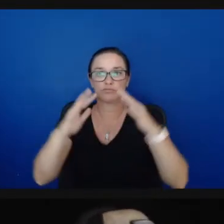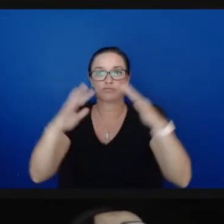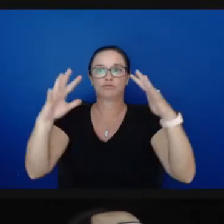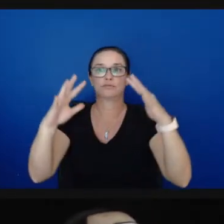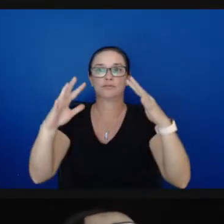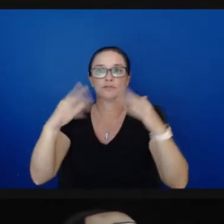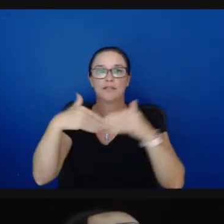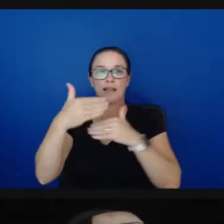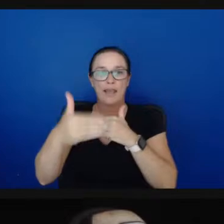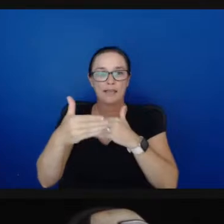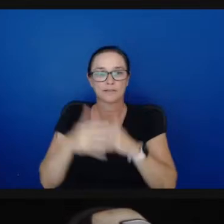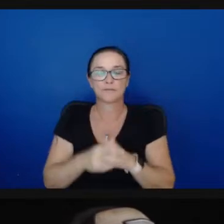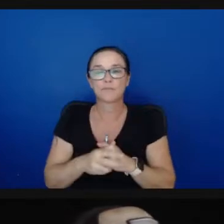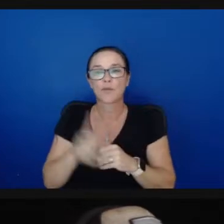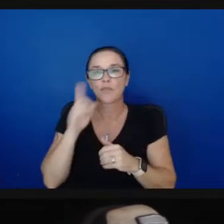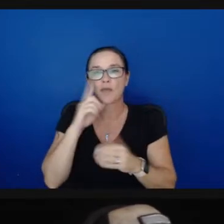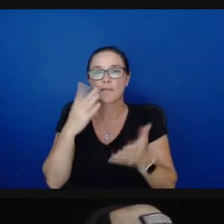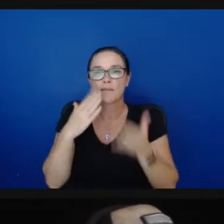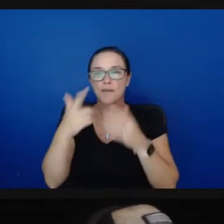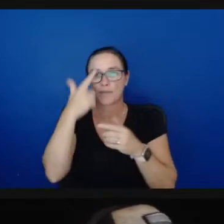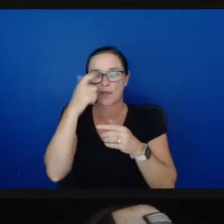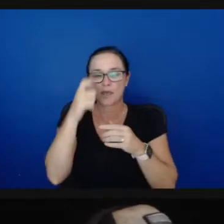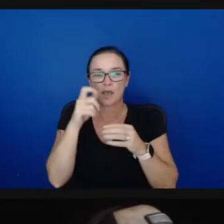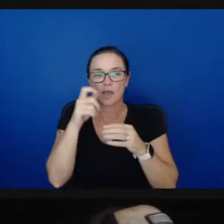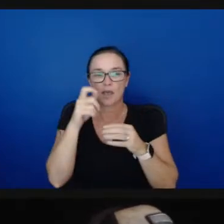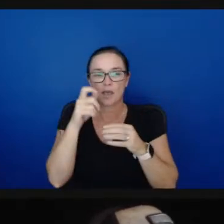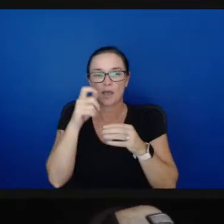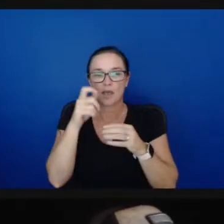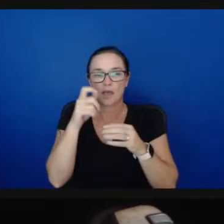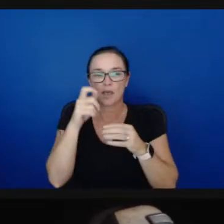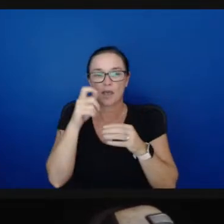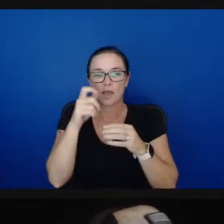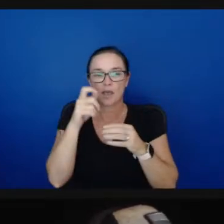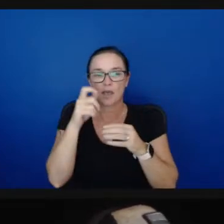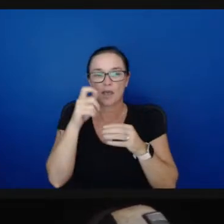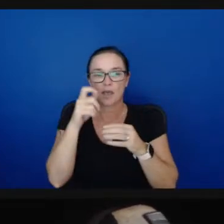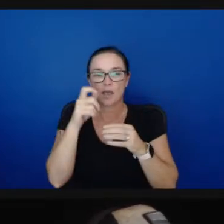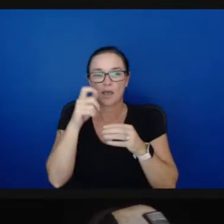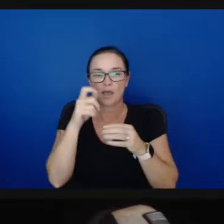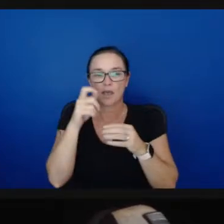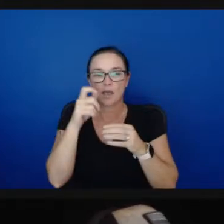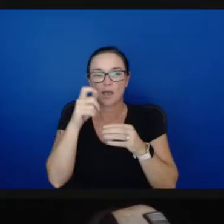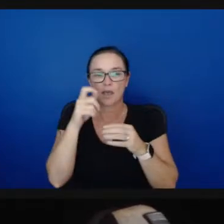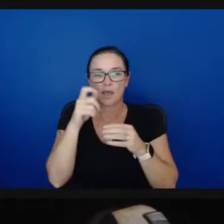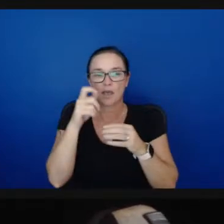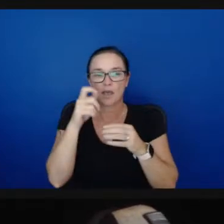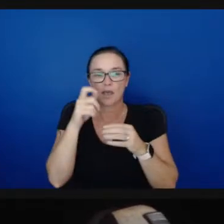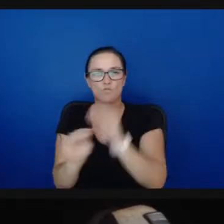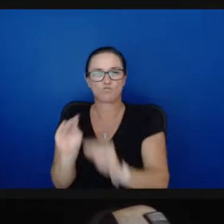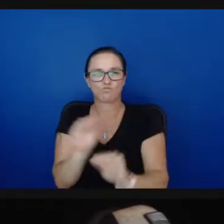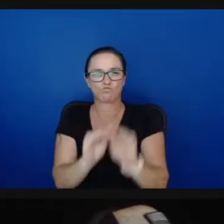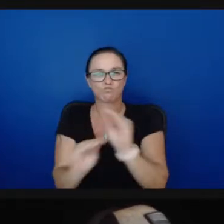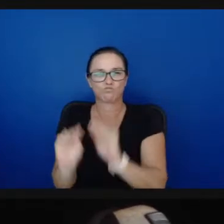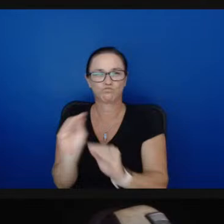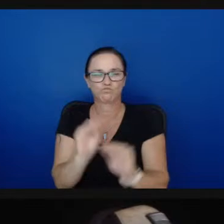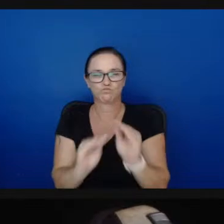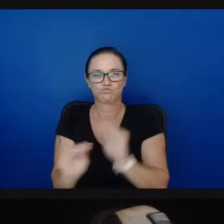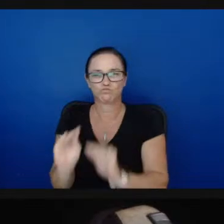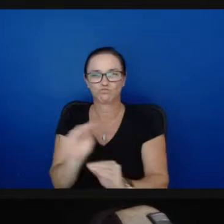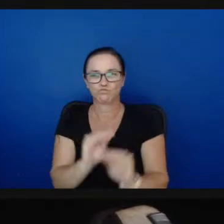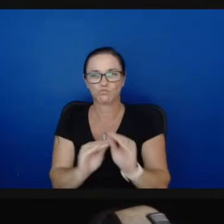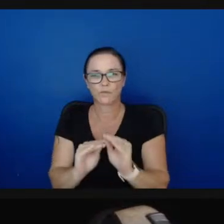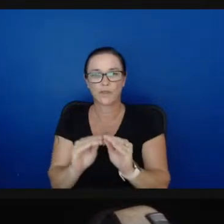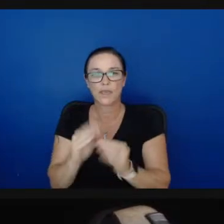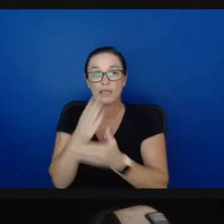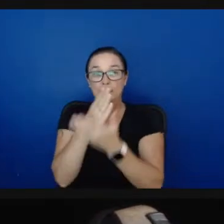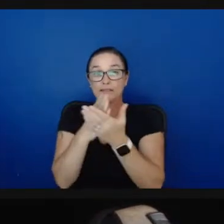of movement of magma inside the volcano. It's rearranging itself. So some magma that's heavier